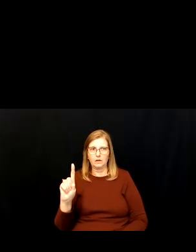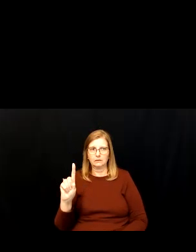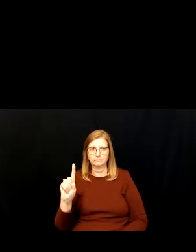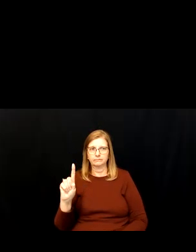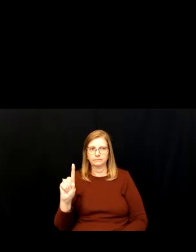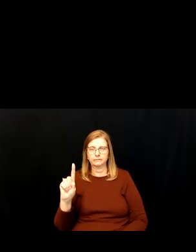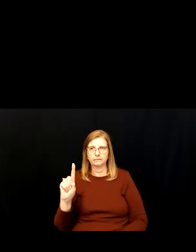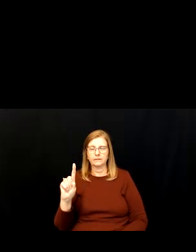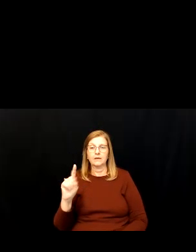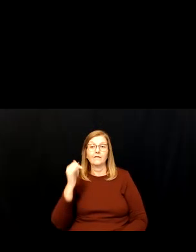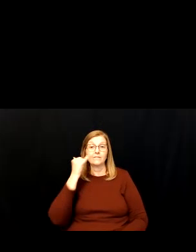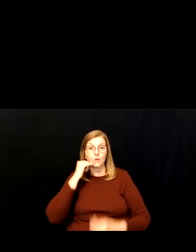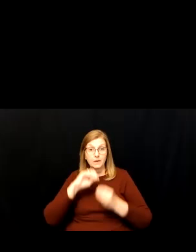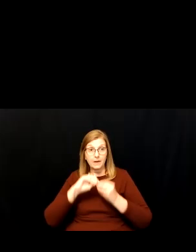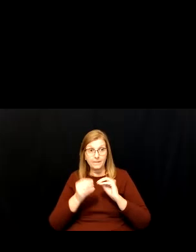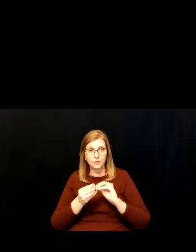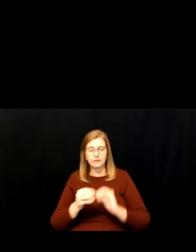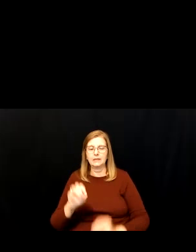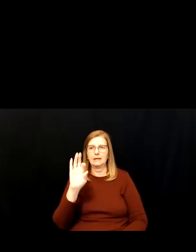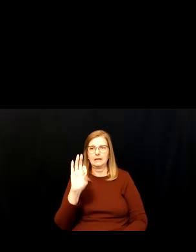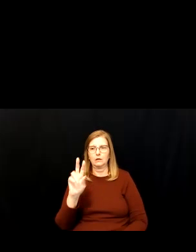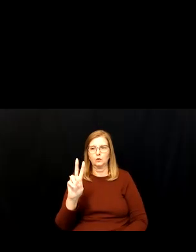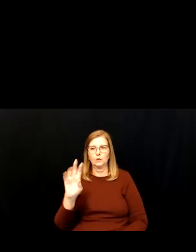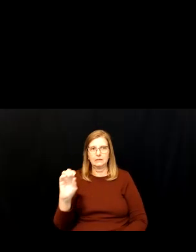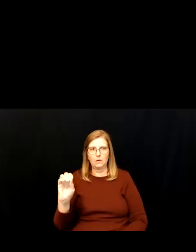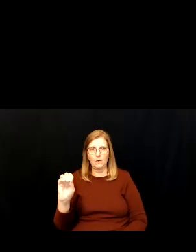54901, with the phone number